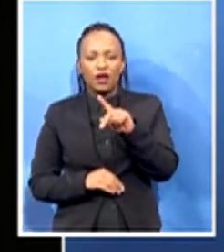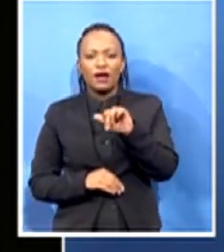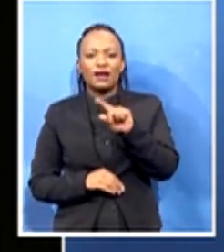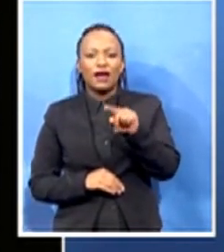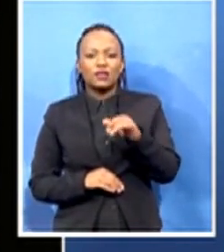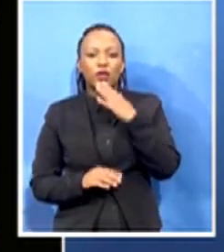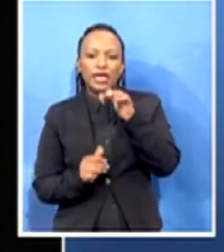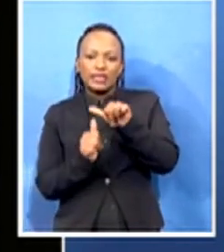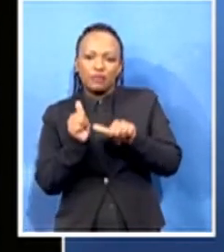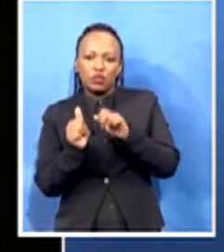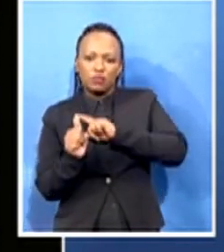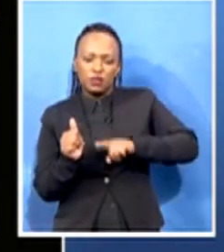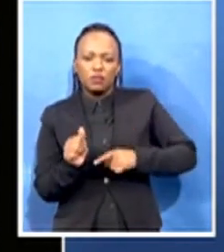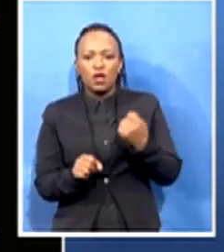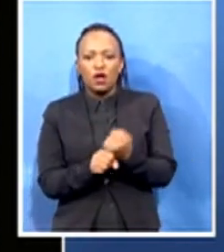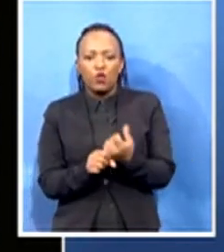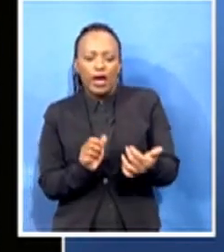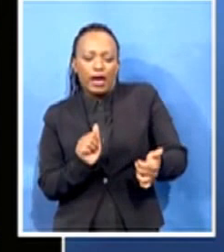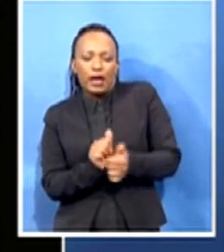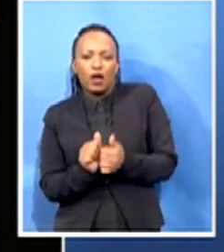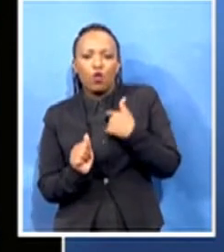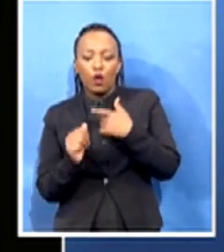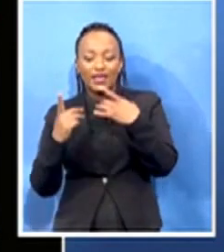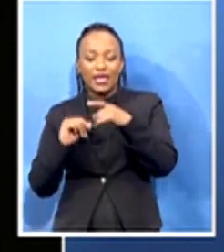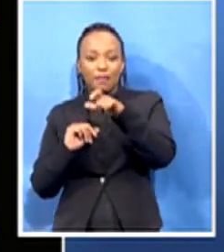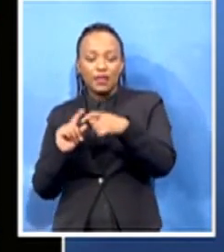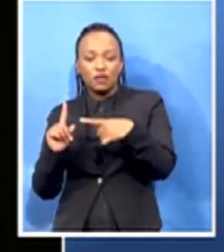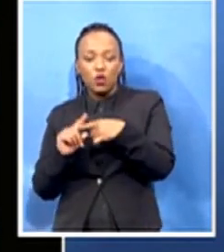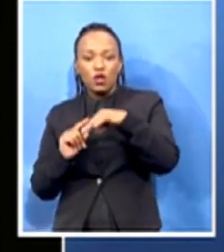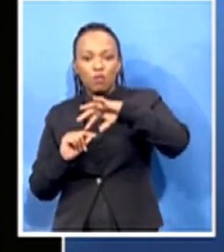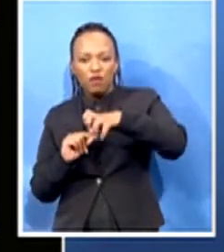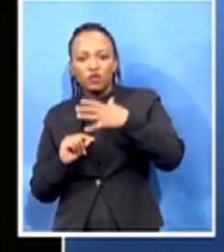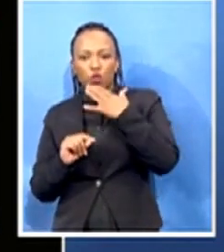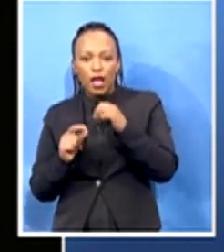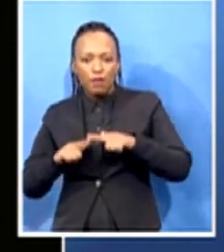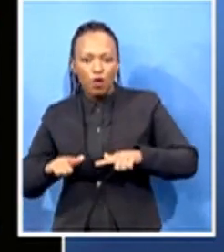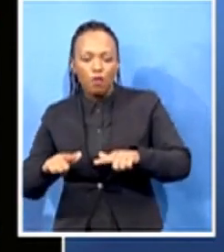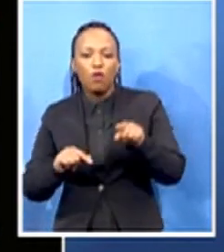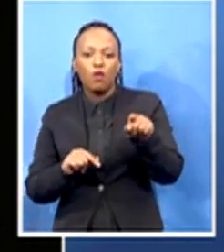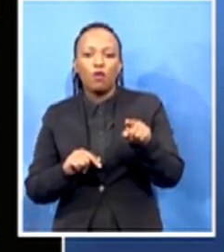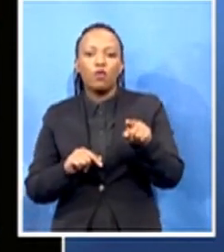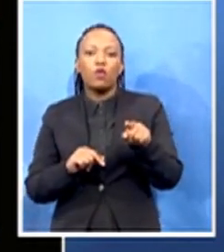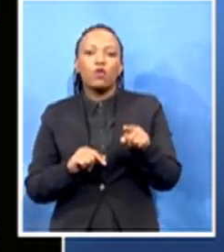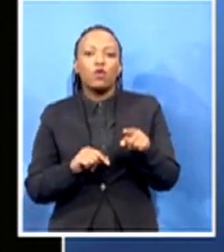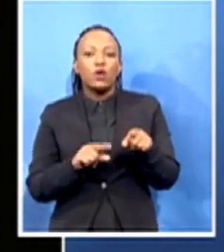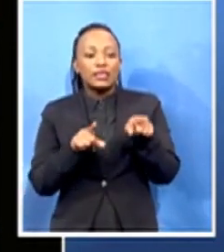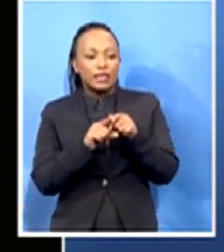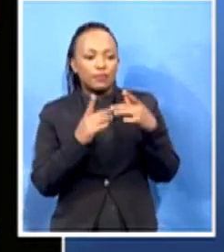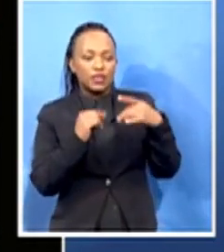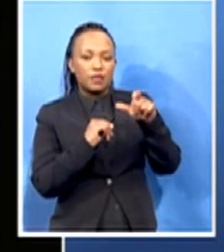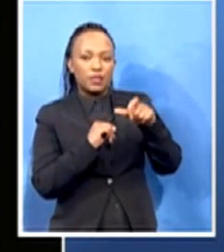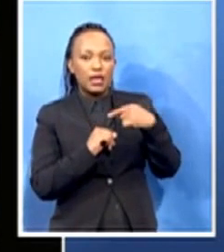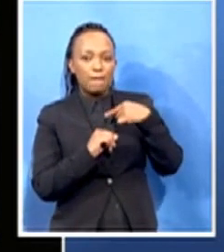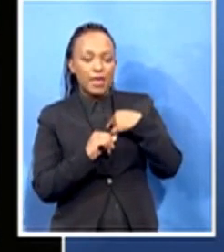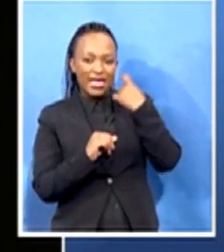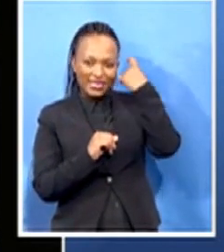Vilagazi as the chairperson in the province in Limpopo. And then as a chairperson, I was the secretary. Now, I know the comrade